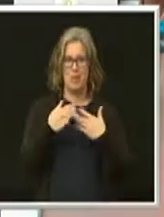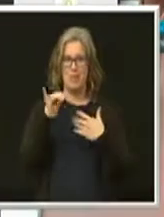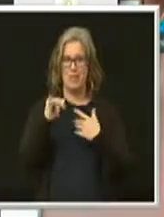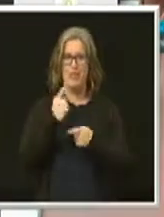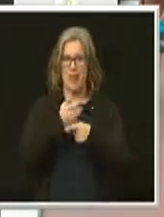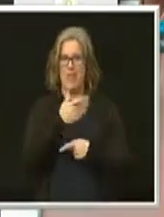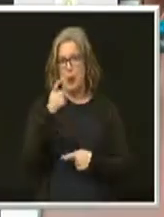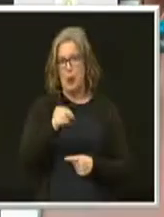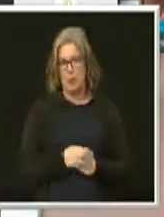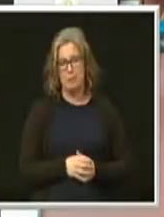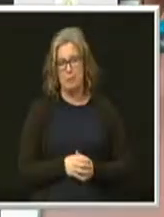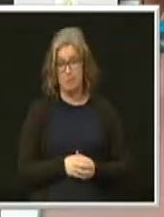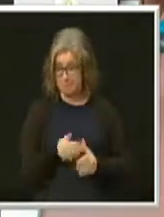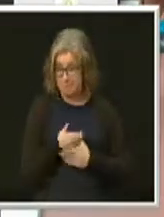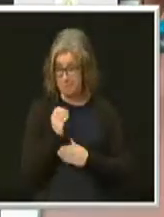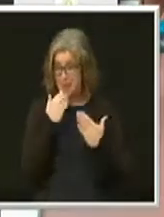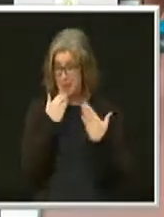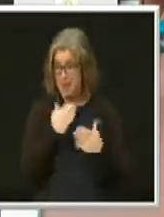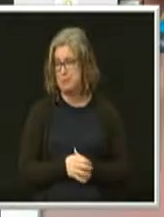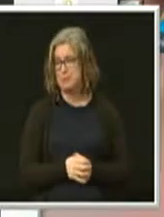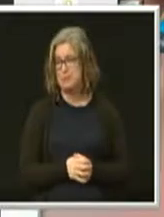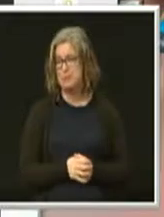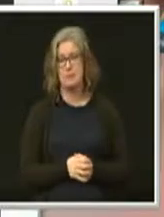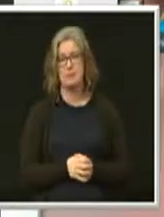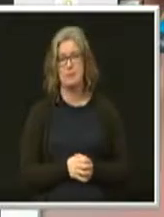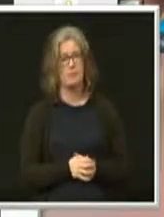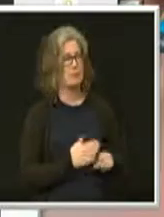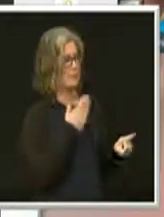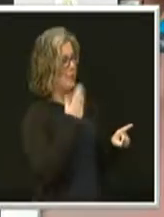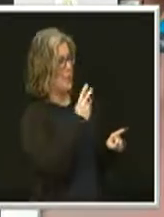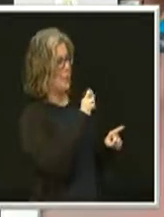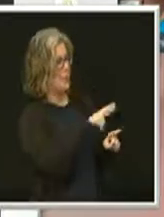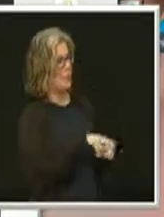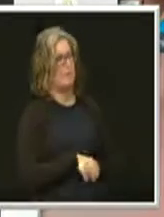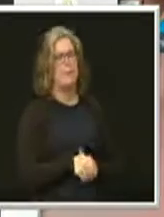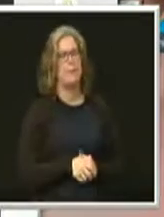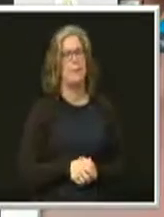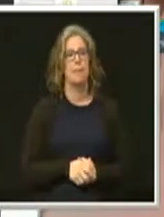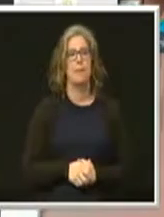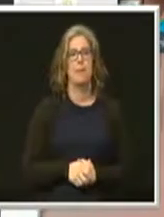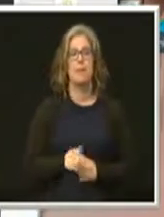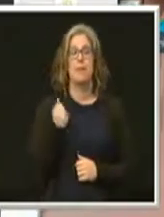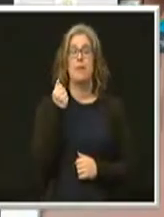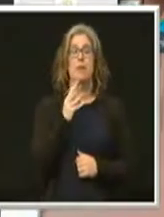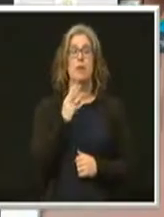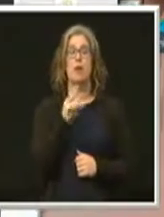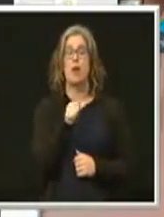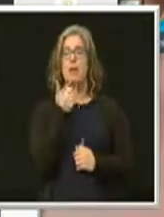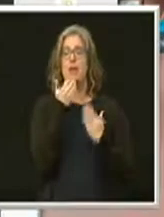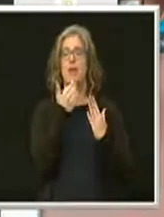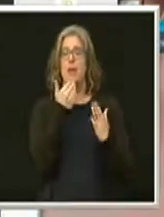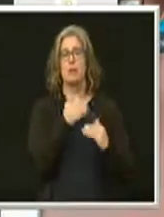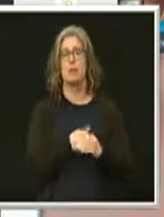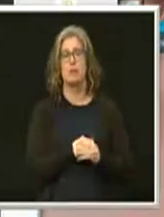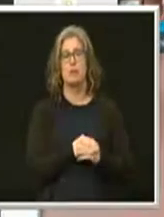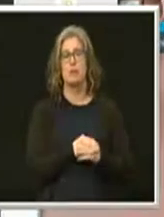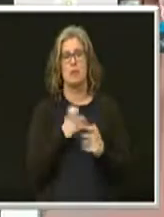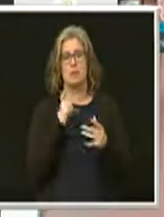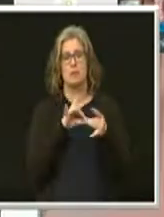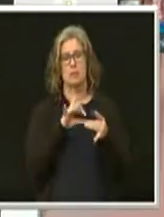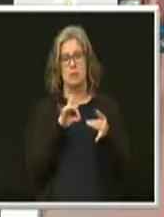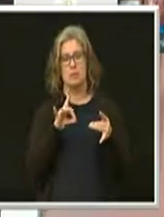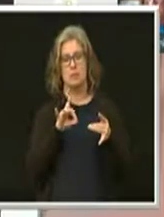right thing to do. All right, so thank you. All right. Thank you, Mayor. A few other thank yous I'd like to